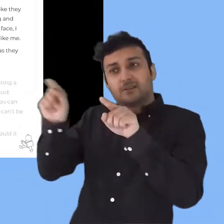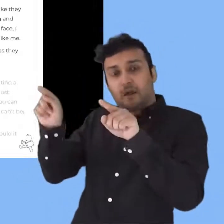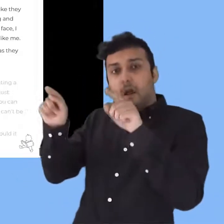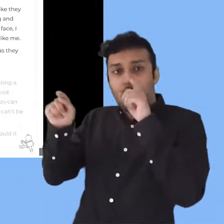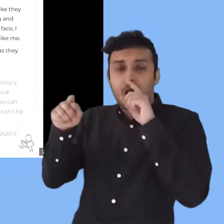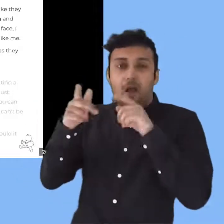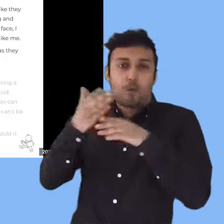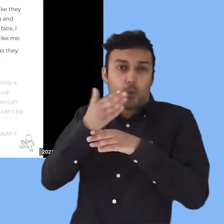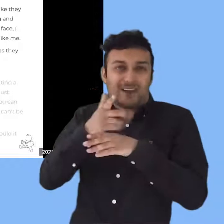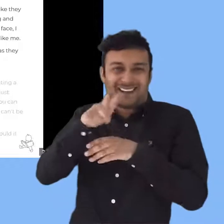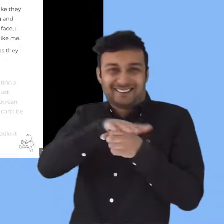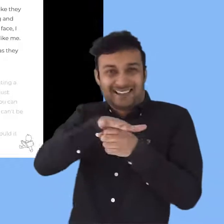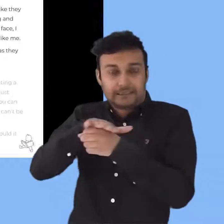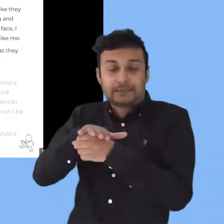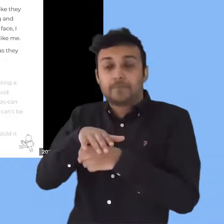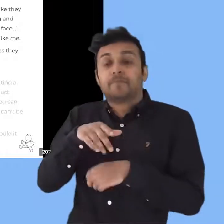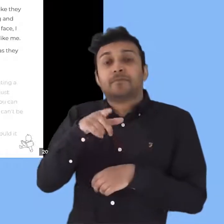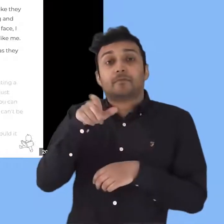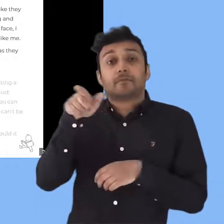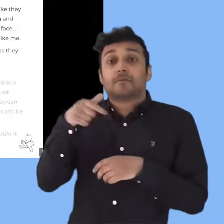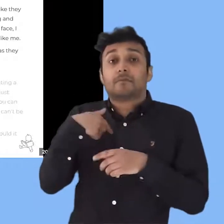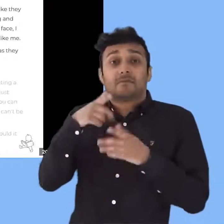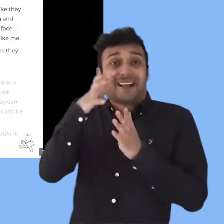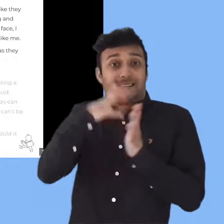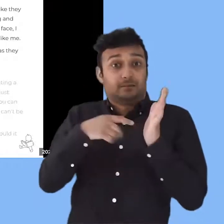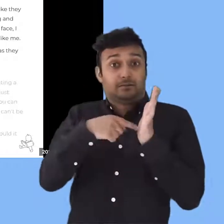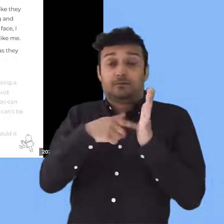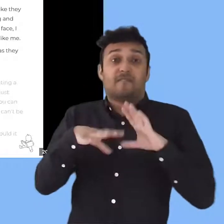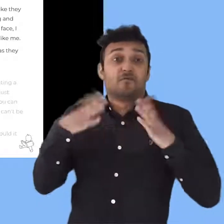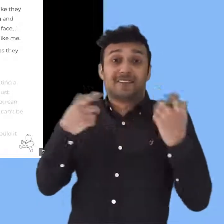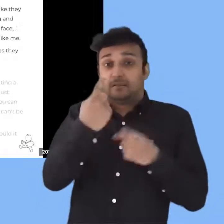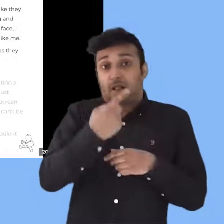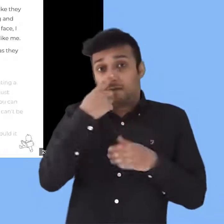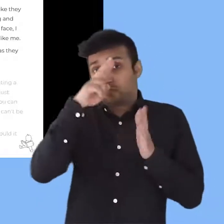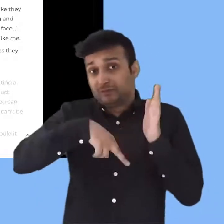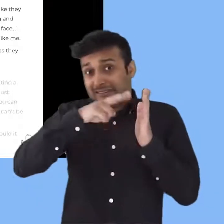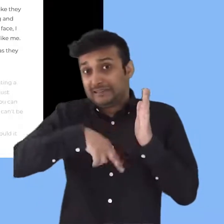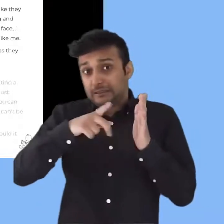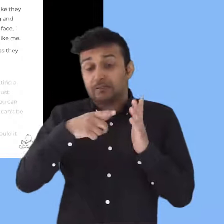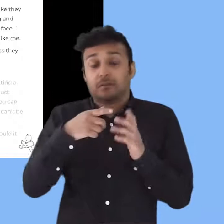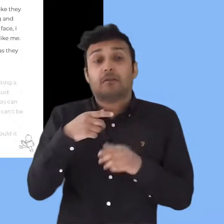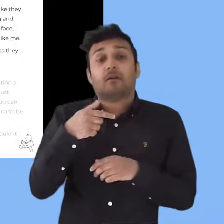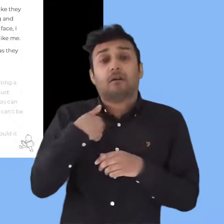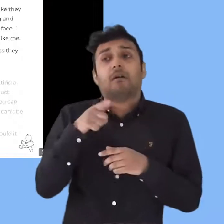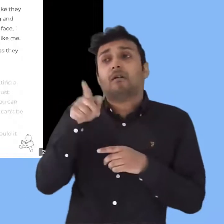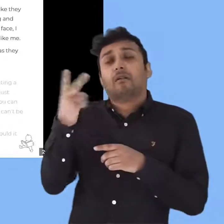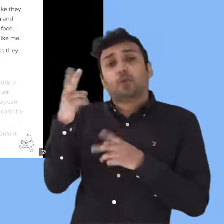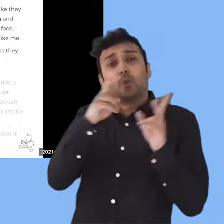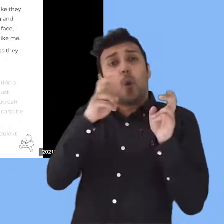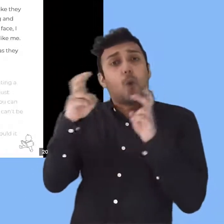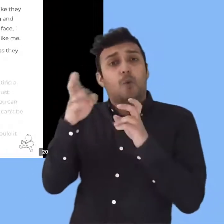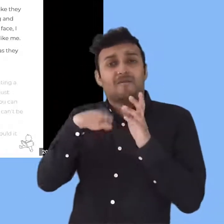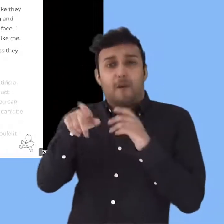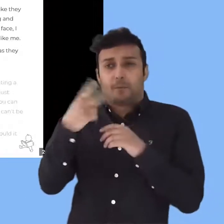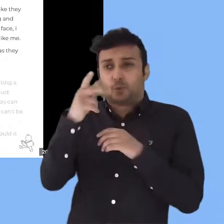freely accessible. And there's just two here that I really like, two quotes from two educators I